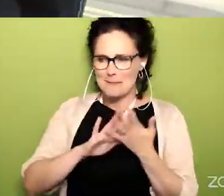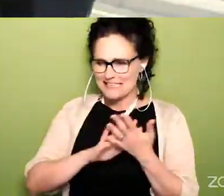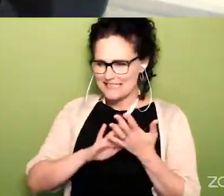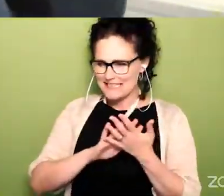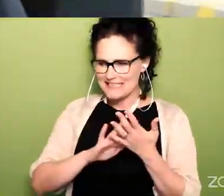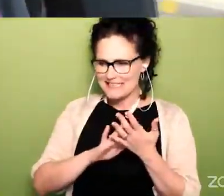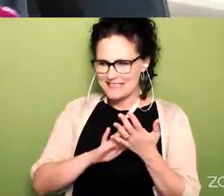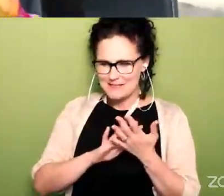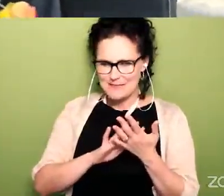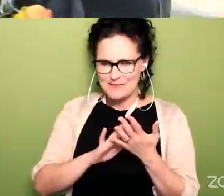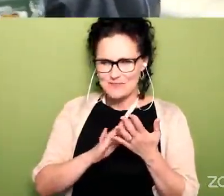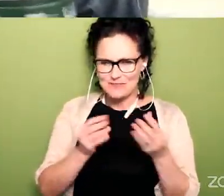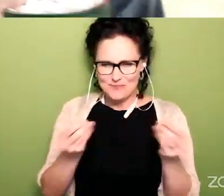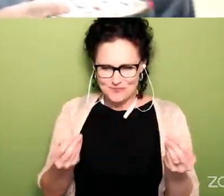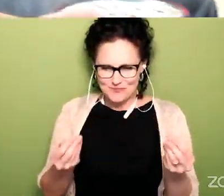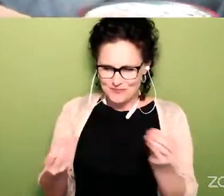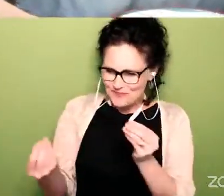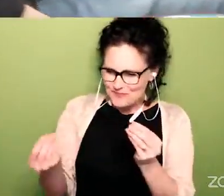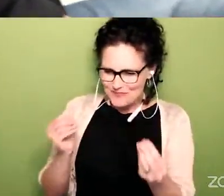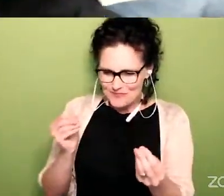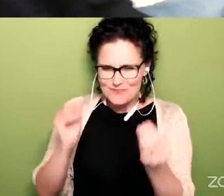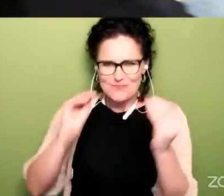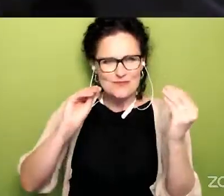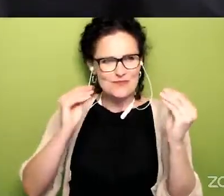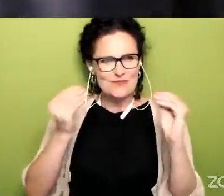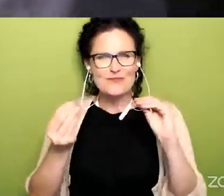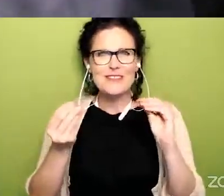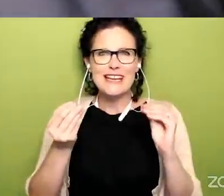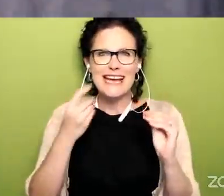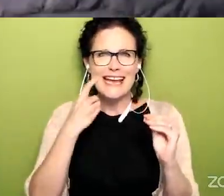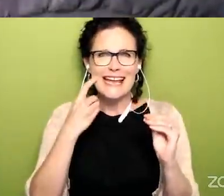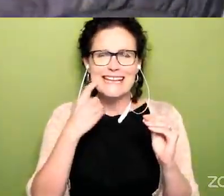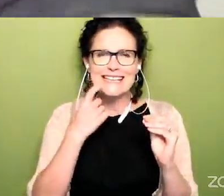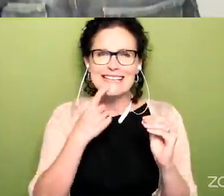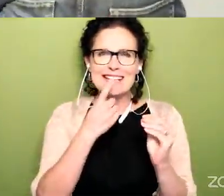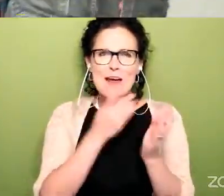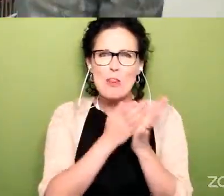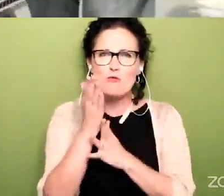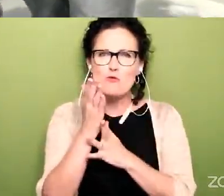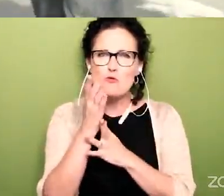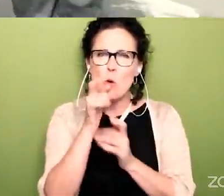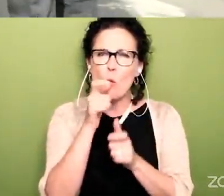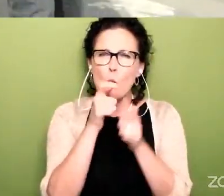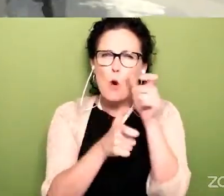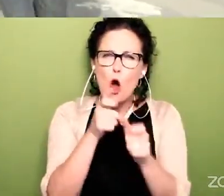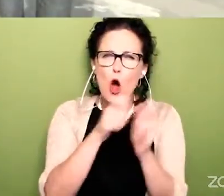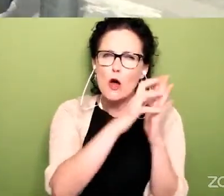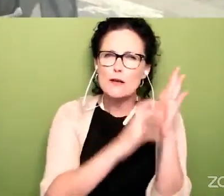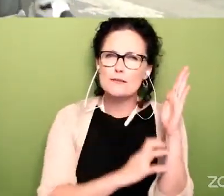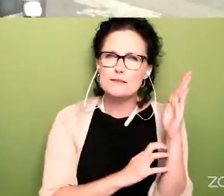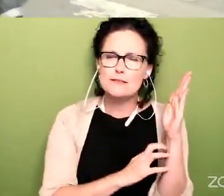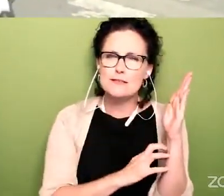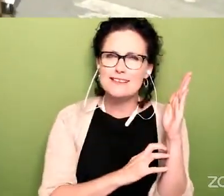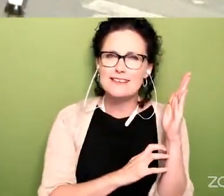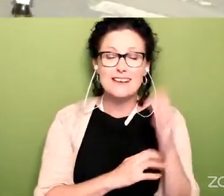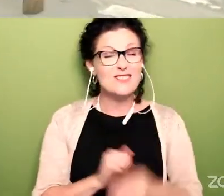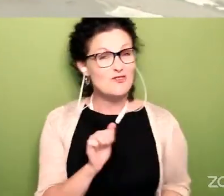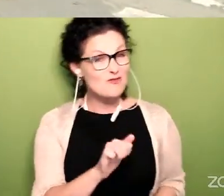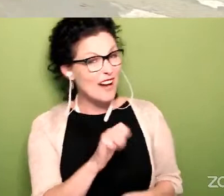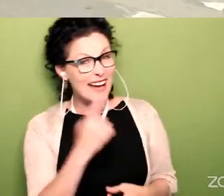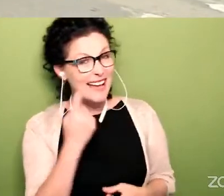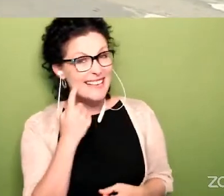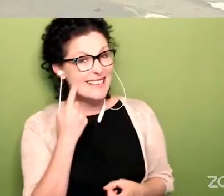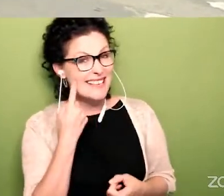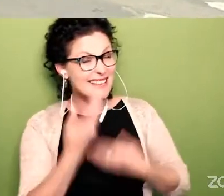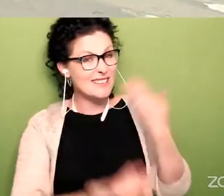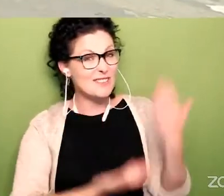to speak about, is it? Yeah, so it's like easier to do like more so interpret it